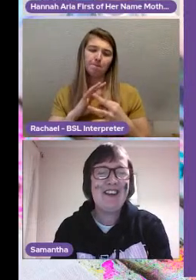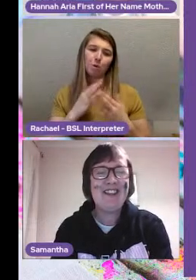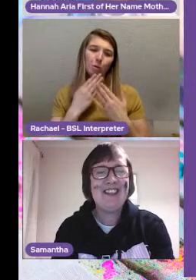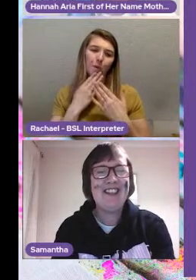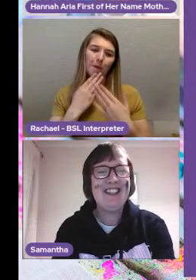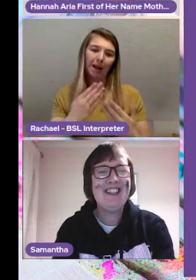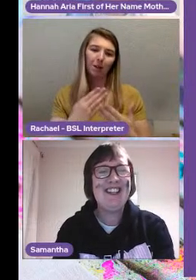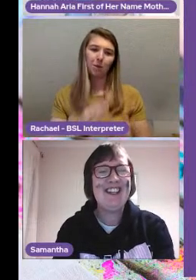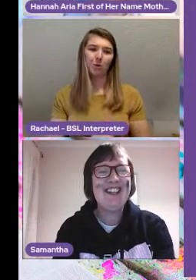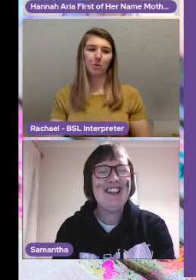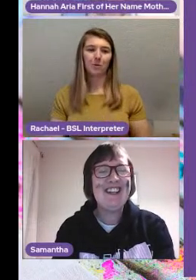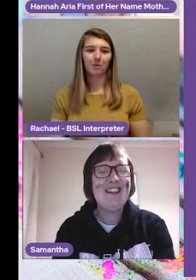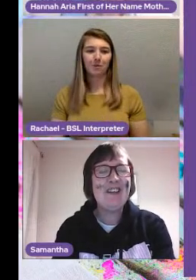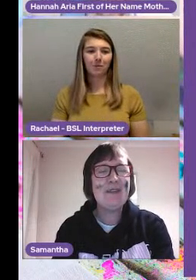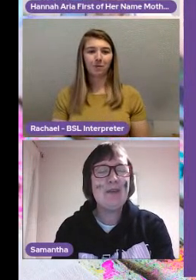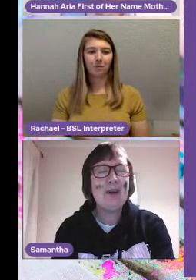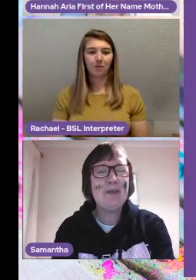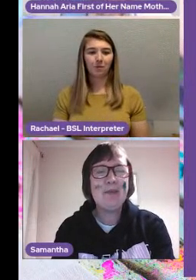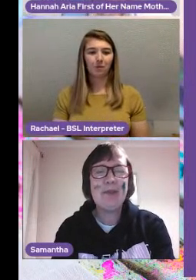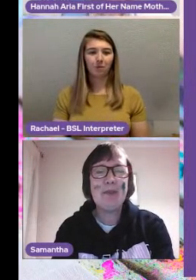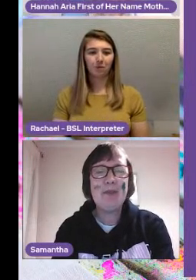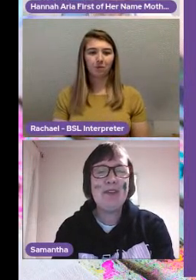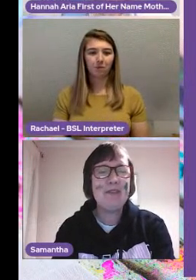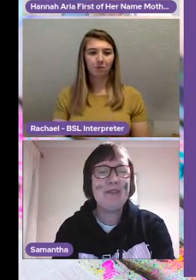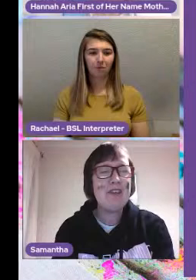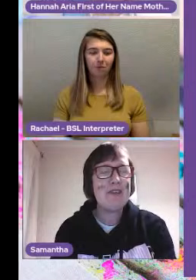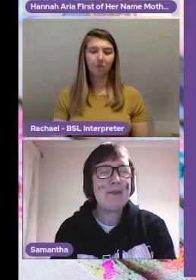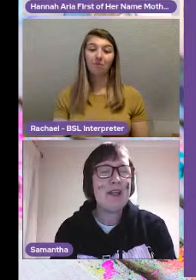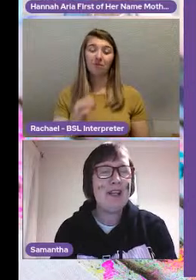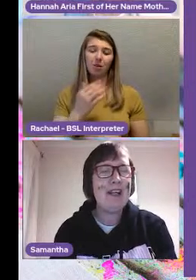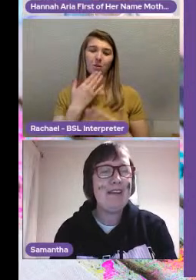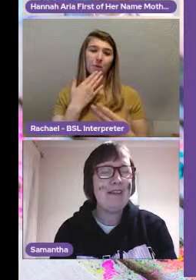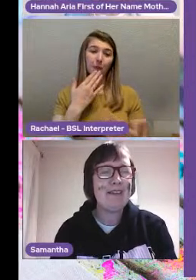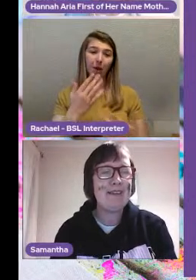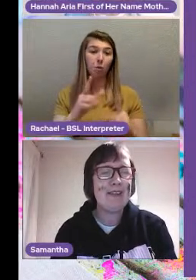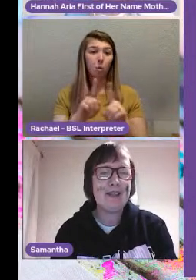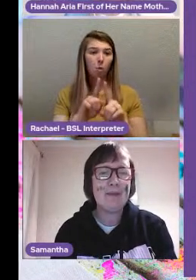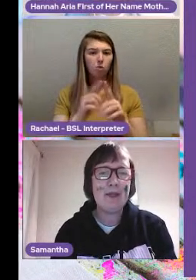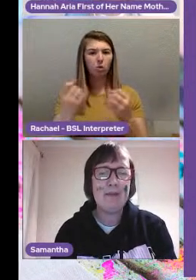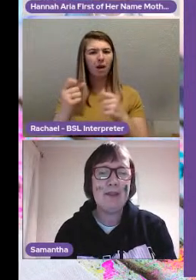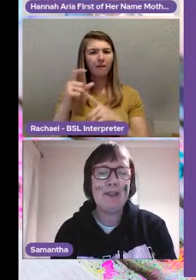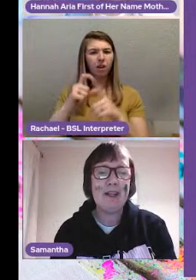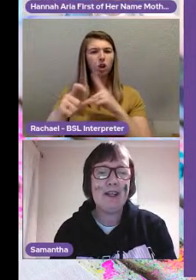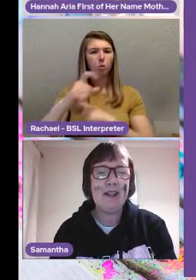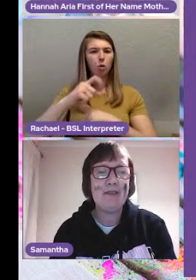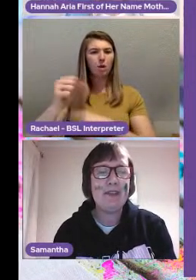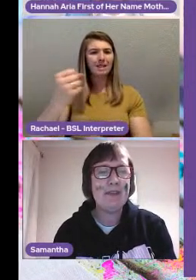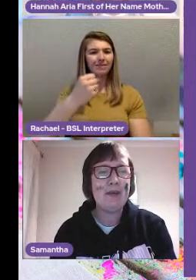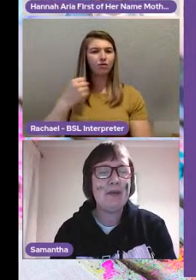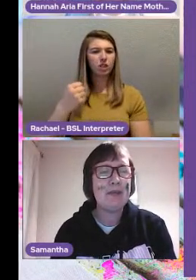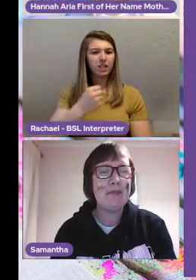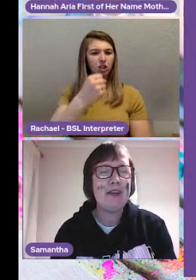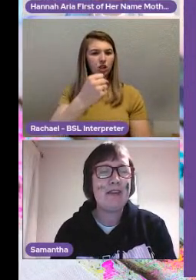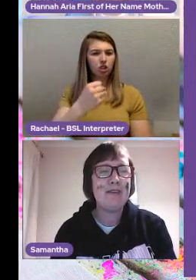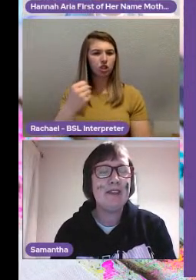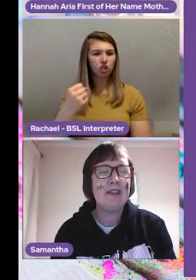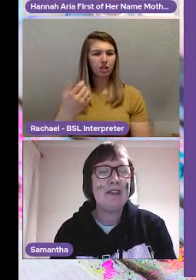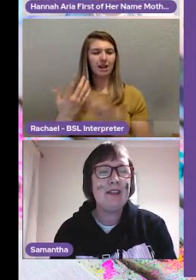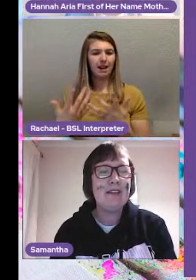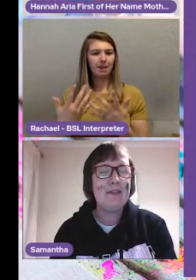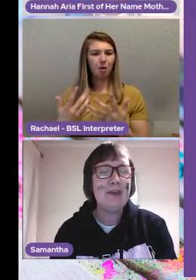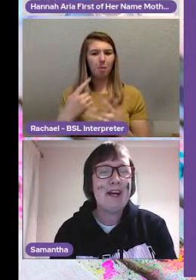thank you. There are community fridges as well in Essex, I think, at the moment, and I think they might bring them